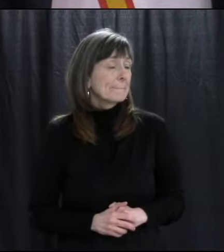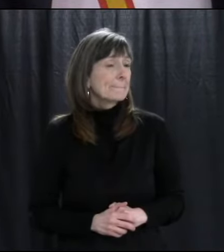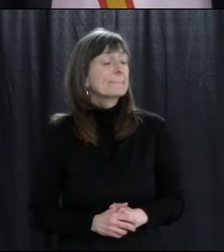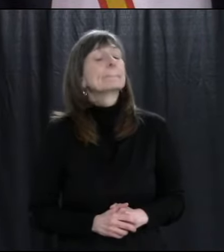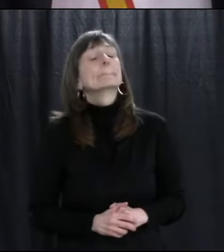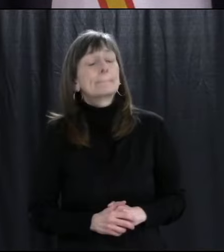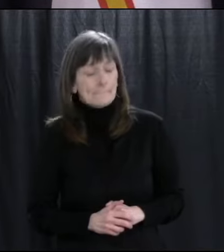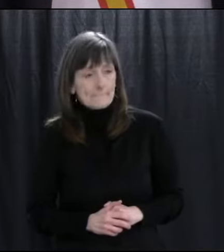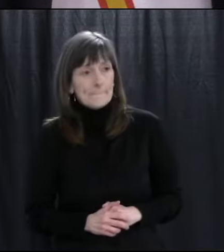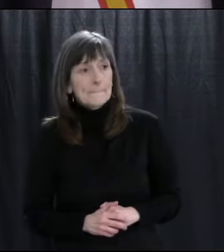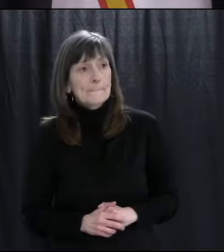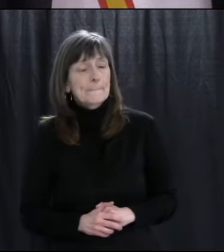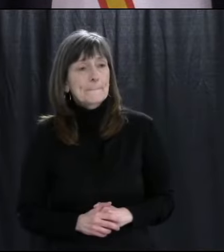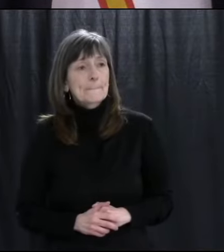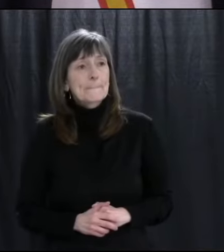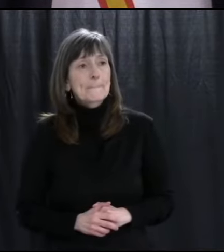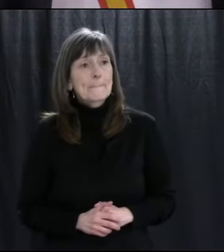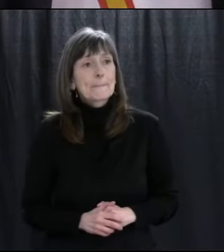Yeah, I have a question.